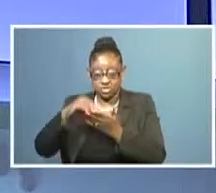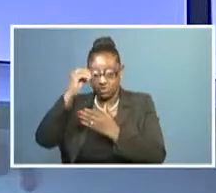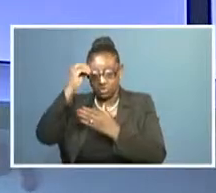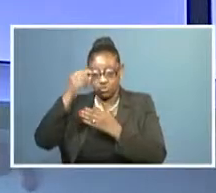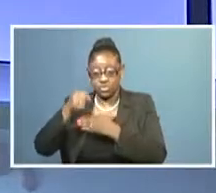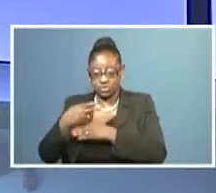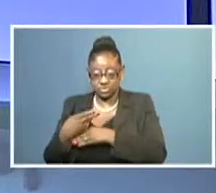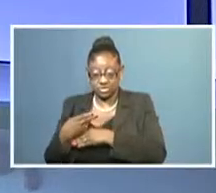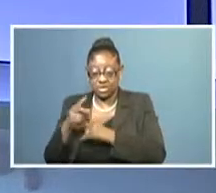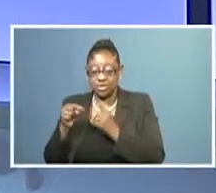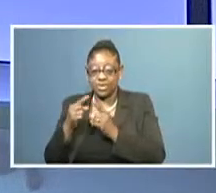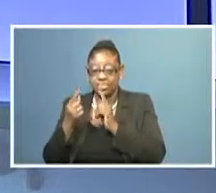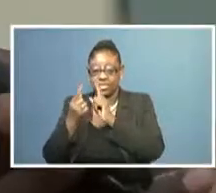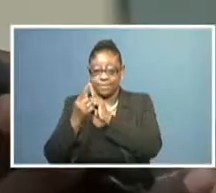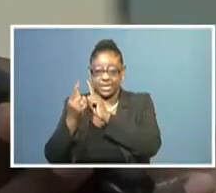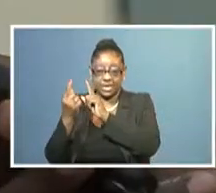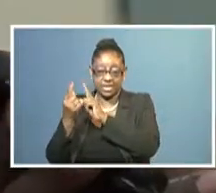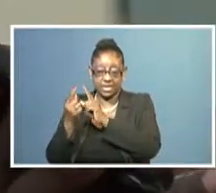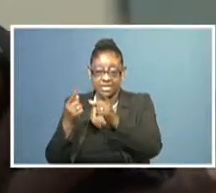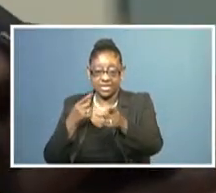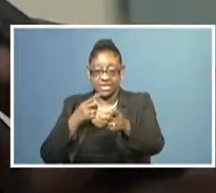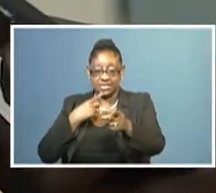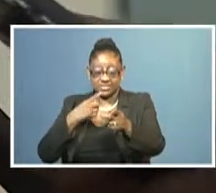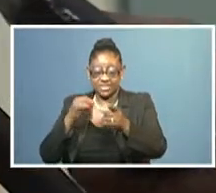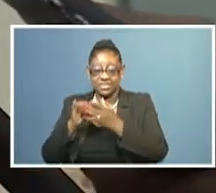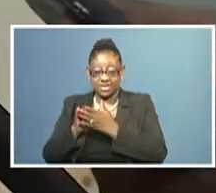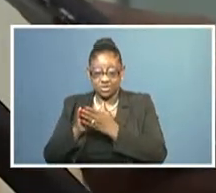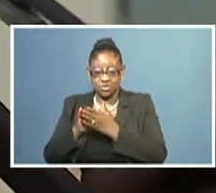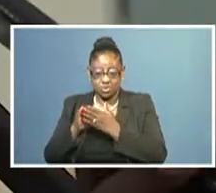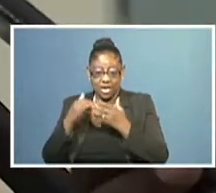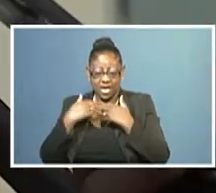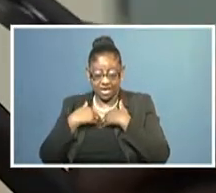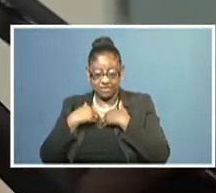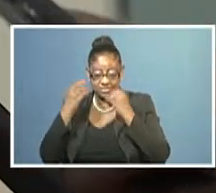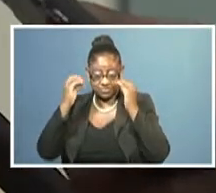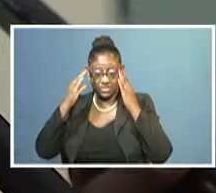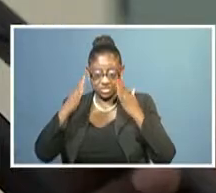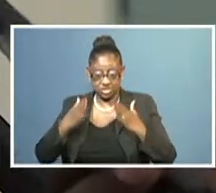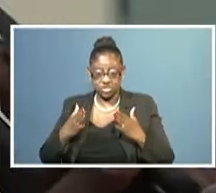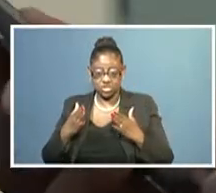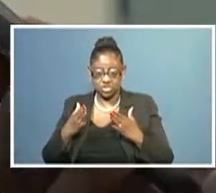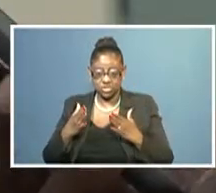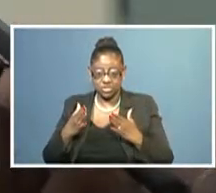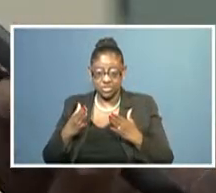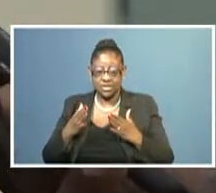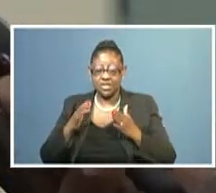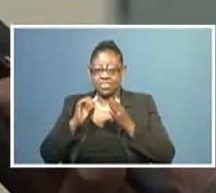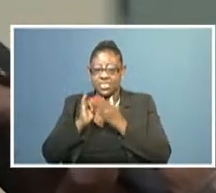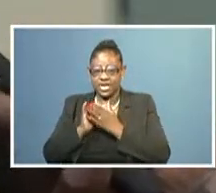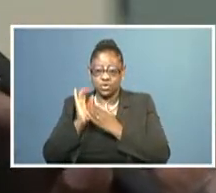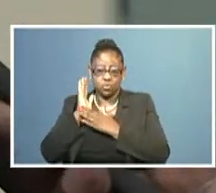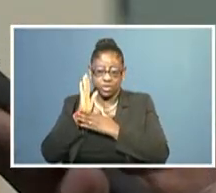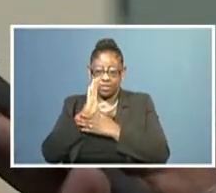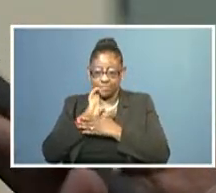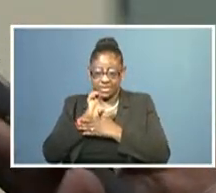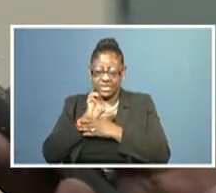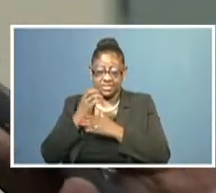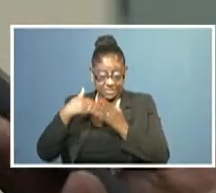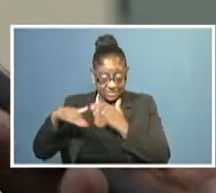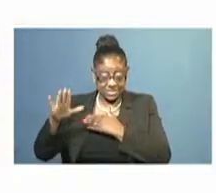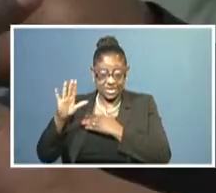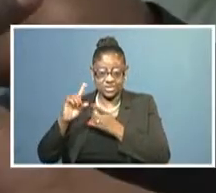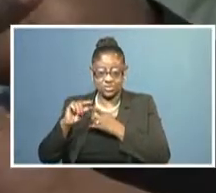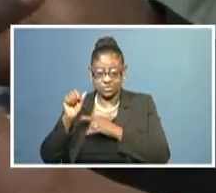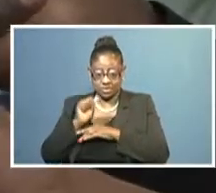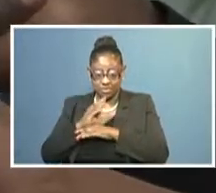Thursday. There are some teachers, I understand, that are being immediately sent. As of yesterday, when we met on